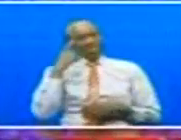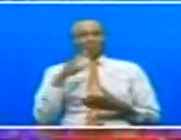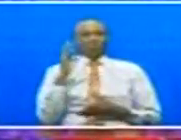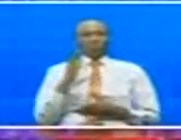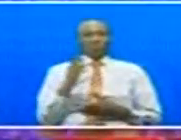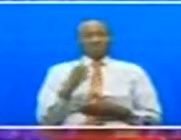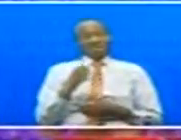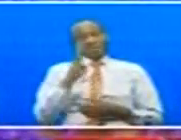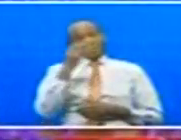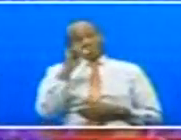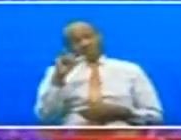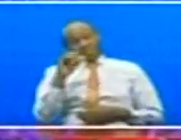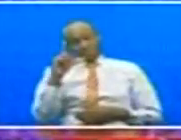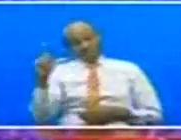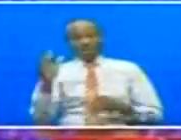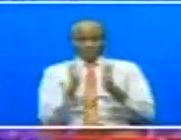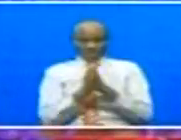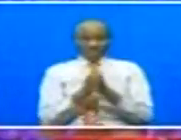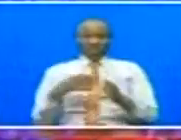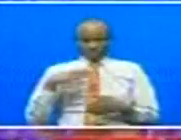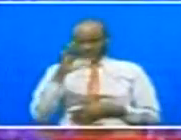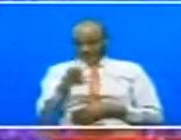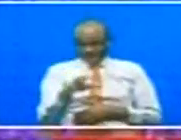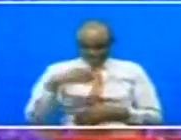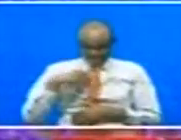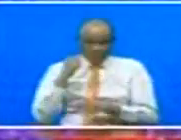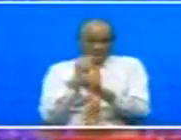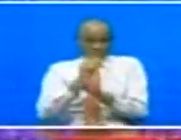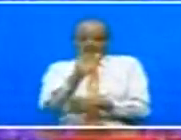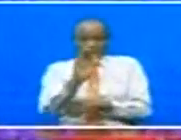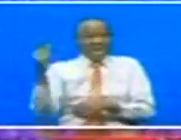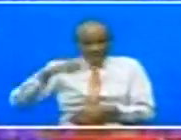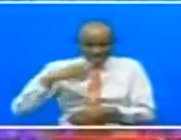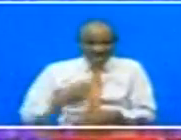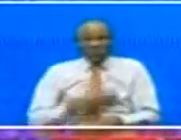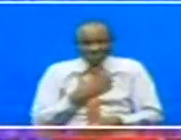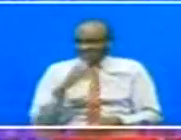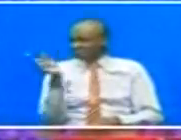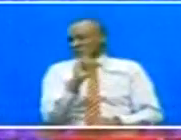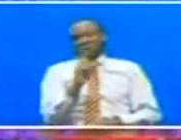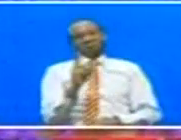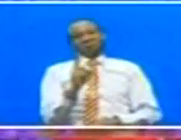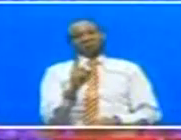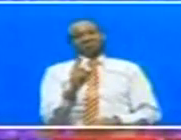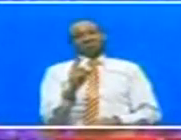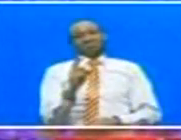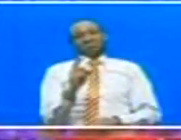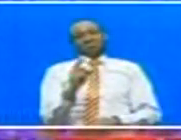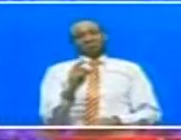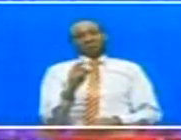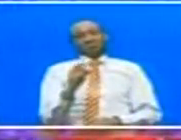Bill Clinton and his daughter Chelsea are coming here to do Clinton Foundation work. They're not coming here to visit, you know.